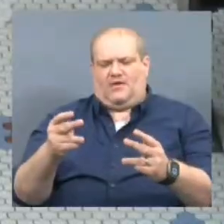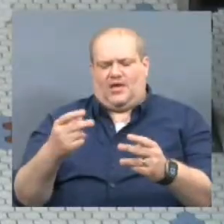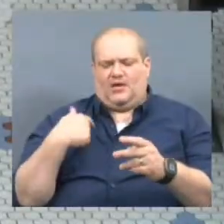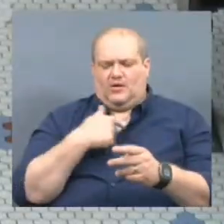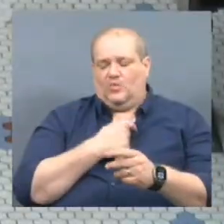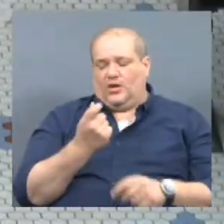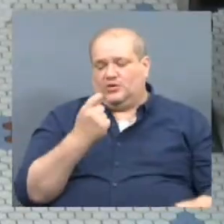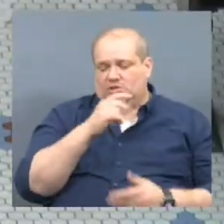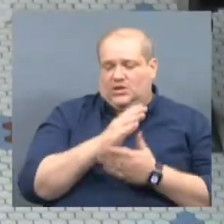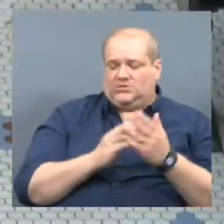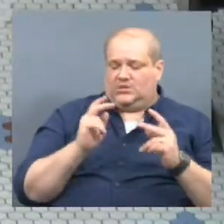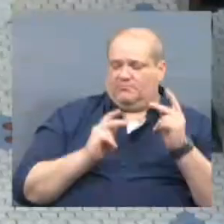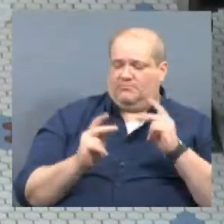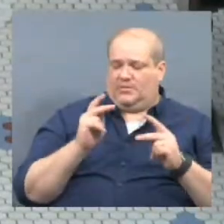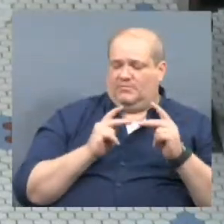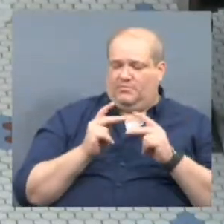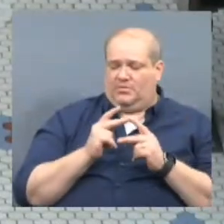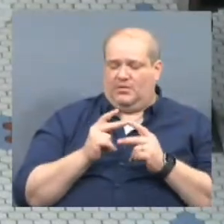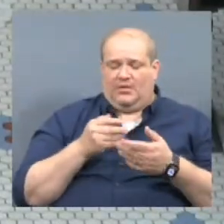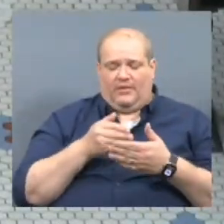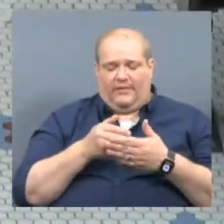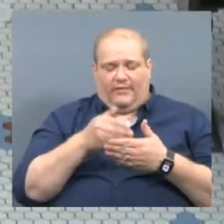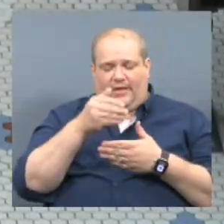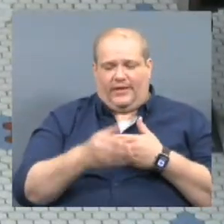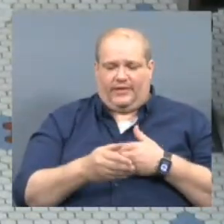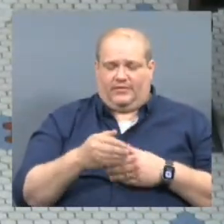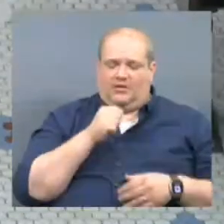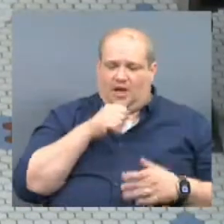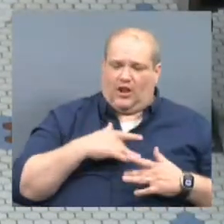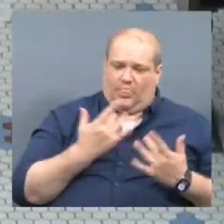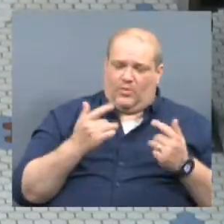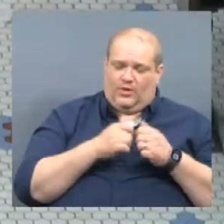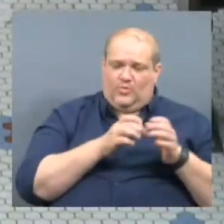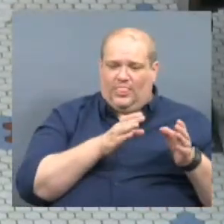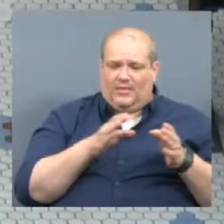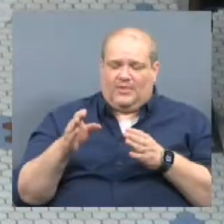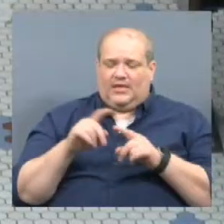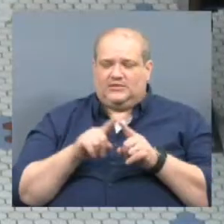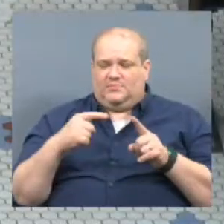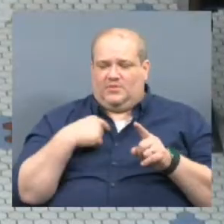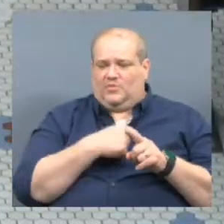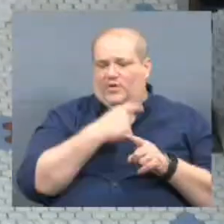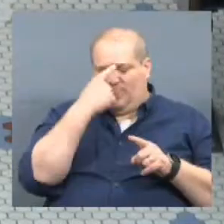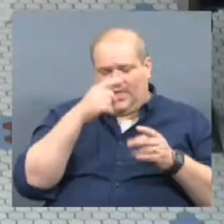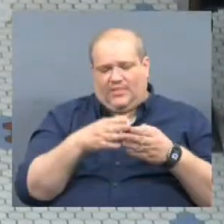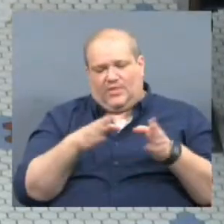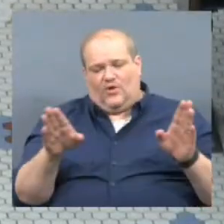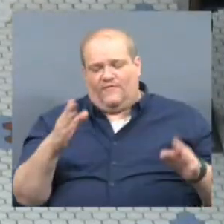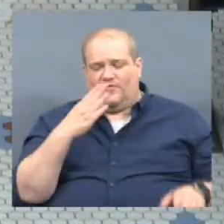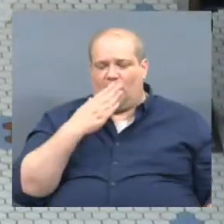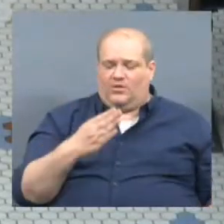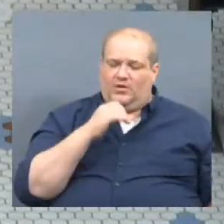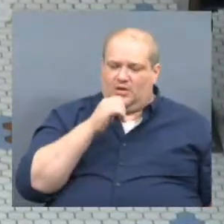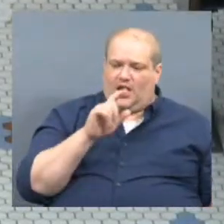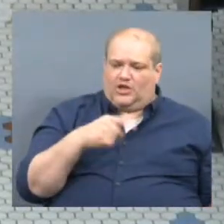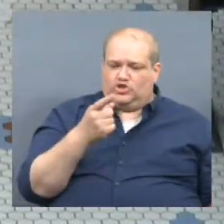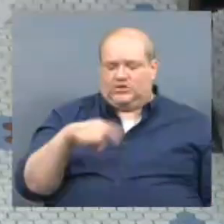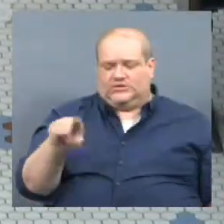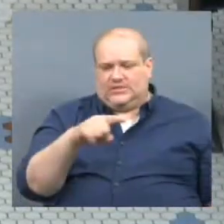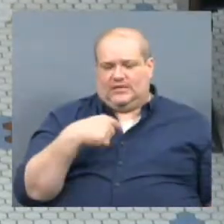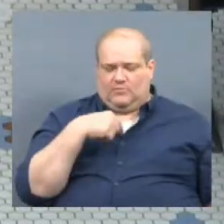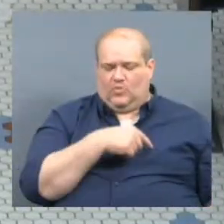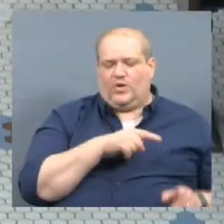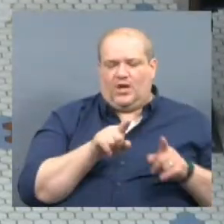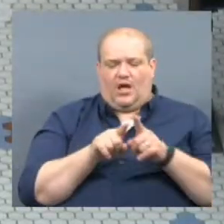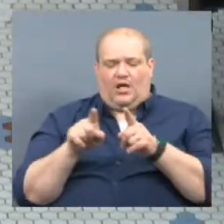We understand that some people adjacent are not thrilled with the plans, but we do think the overall good, like, it's not just them. We're